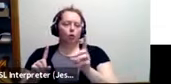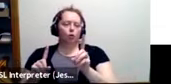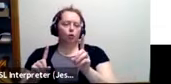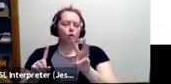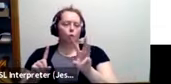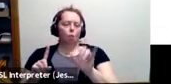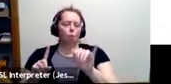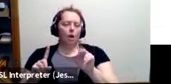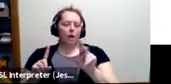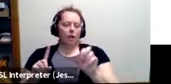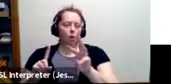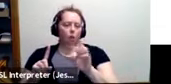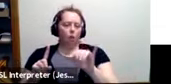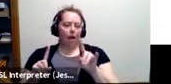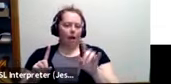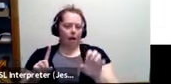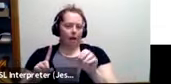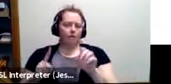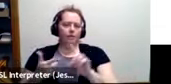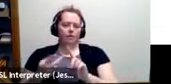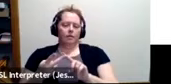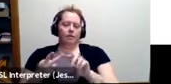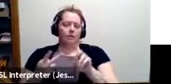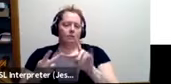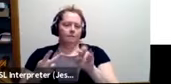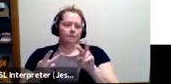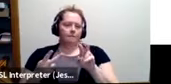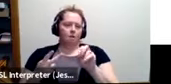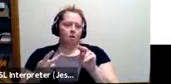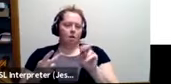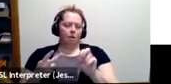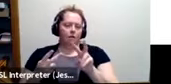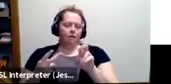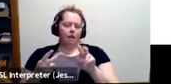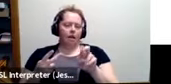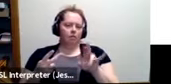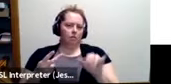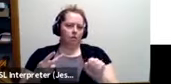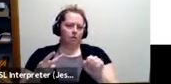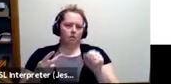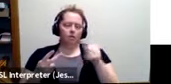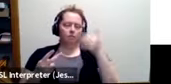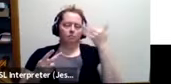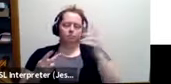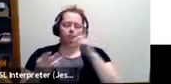please look that up and educate yourselves on their experience.